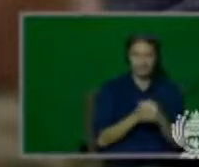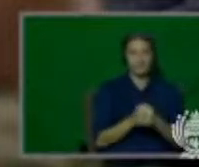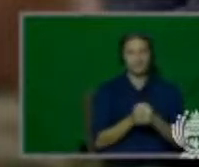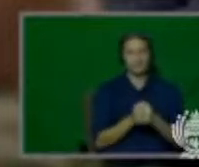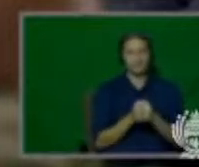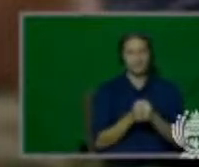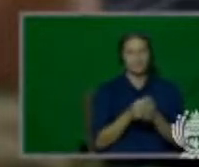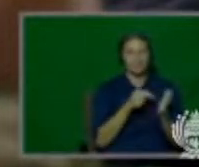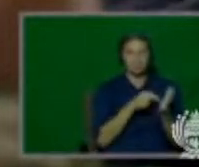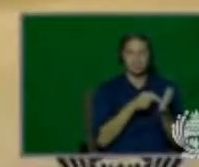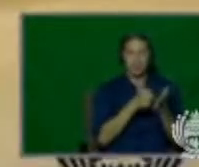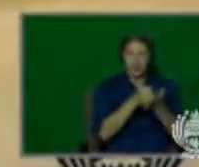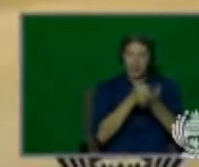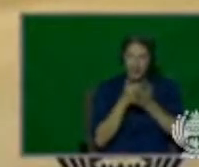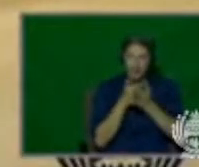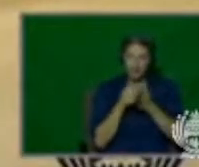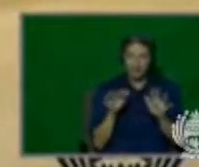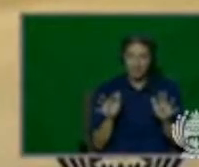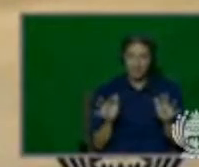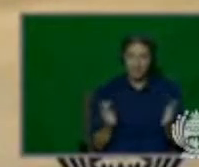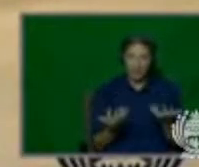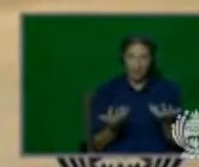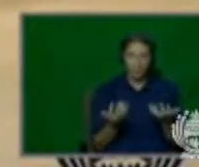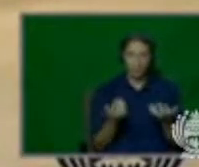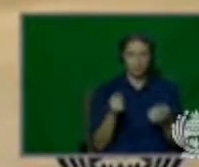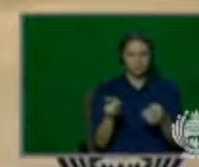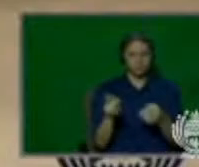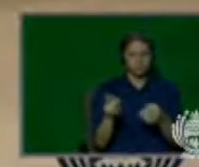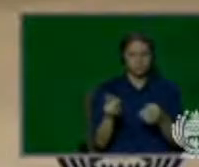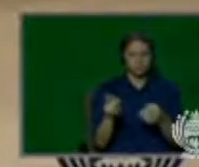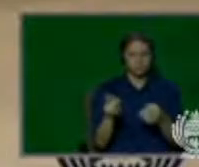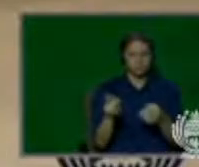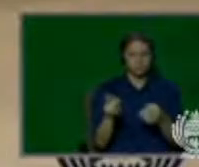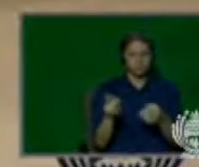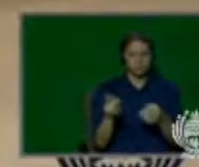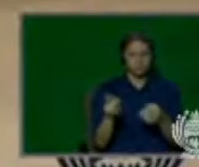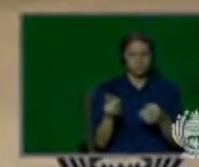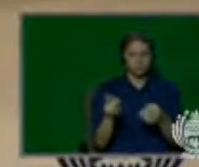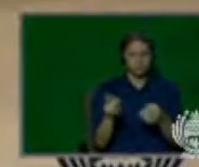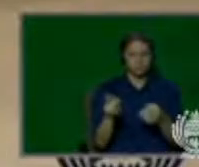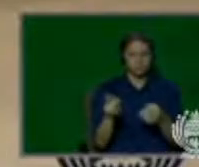will facilitate the mobilization of significant private sector